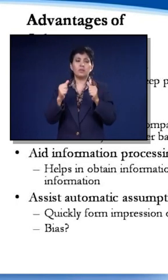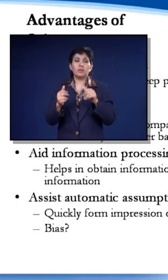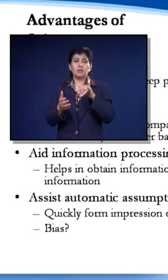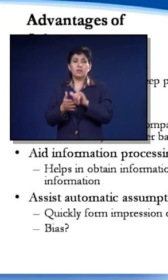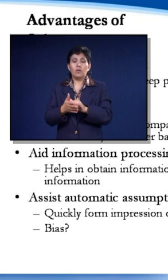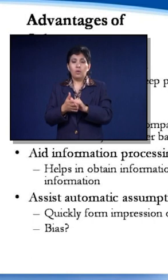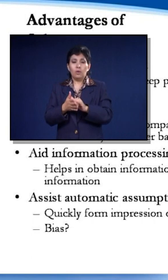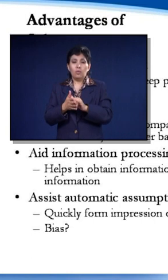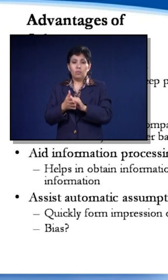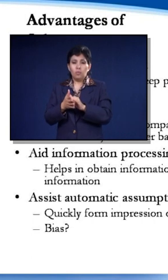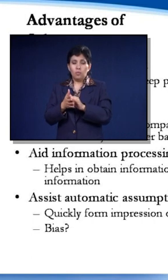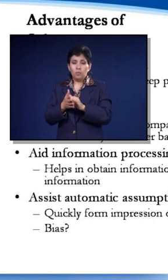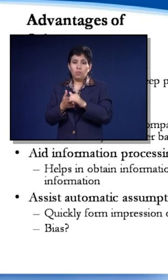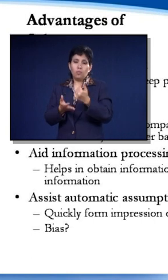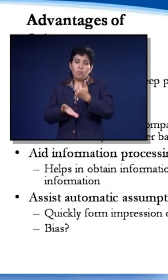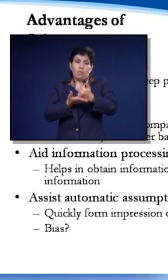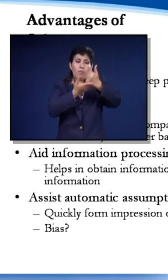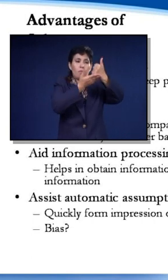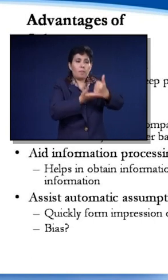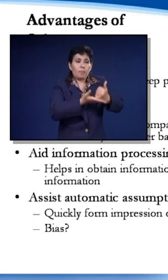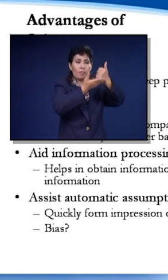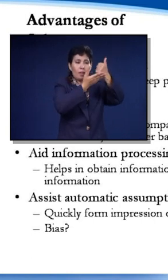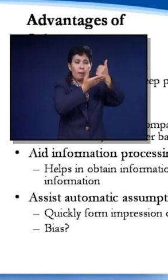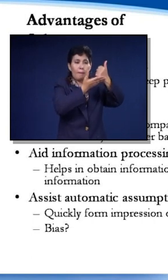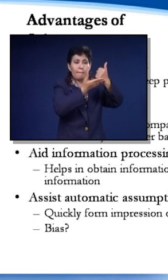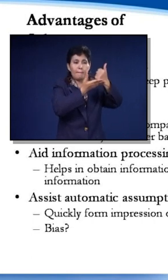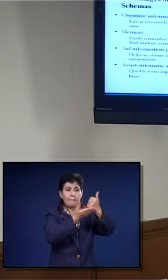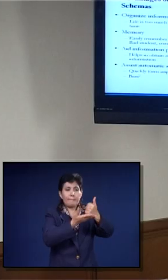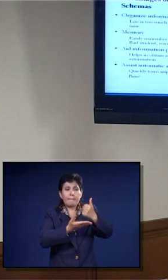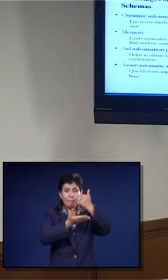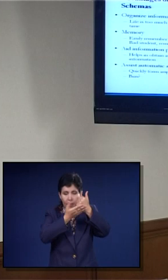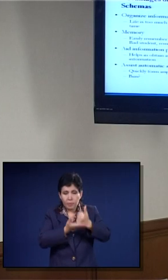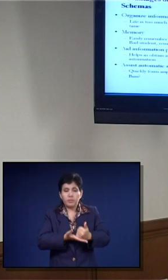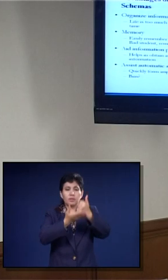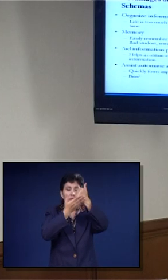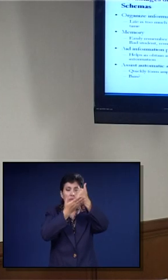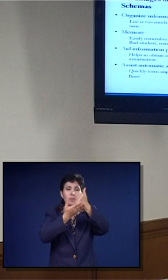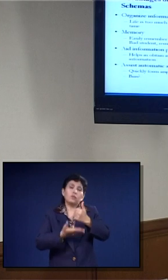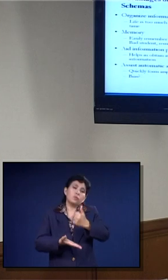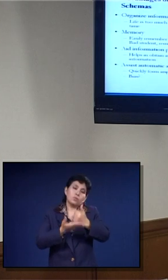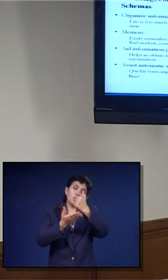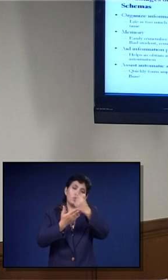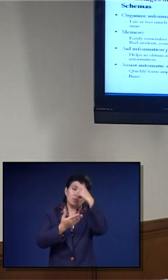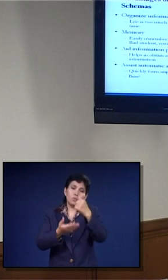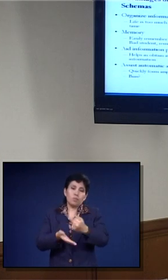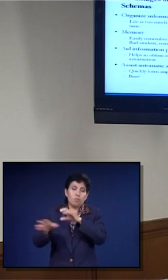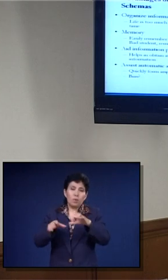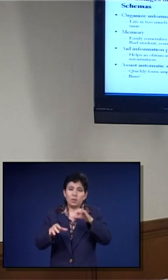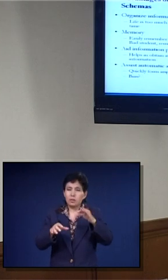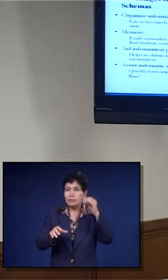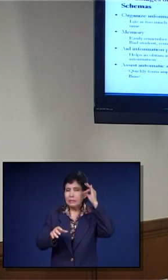Next one is to assist automatic assumption. And automatic assumptions, we assume many things very